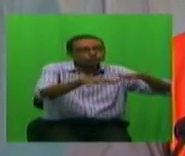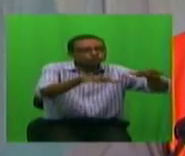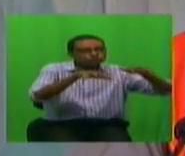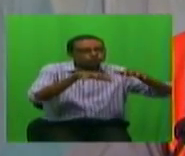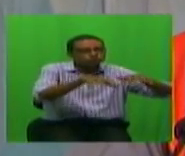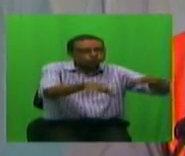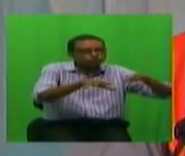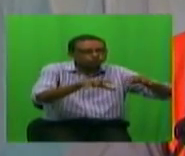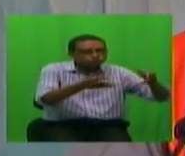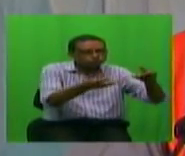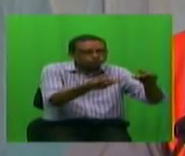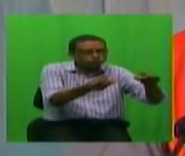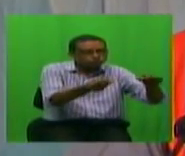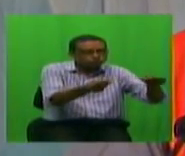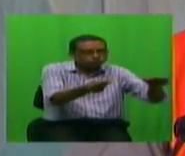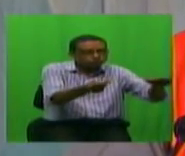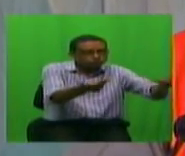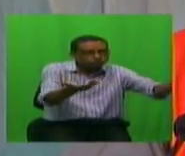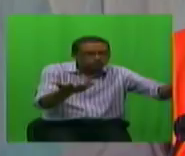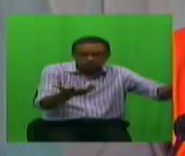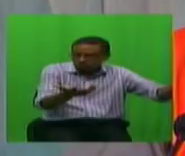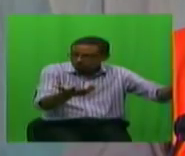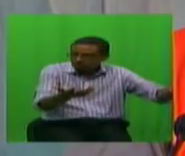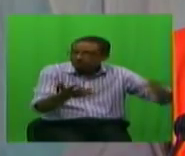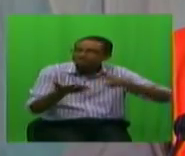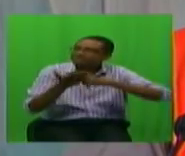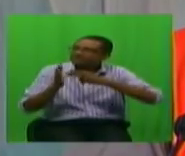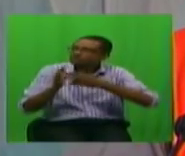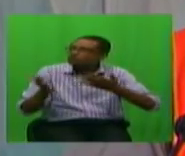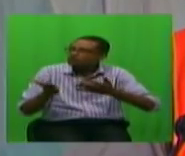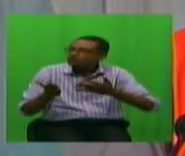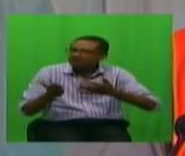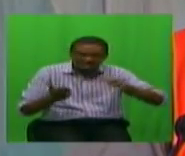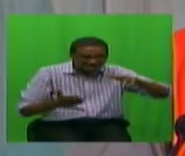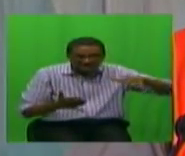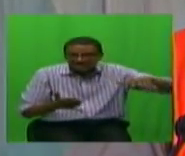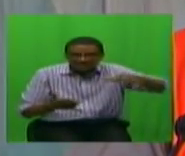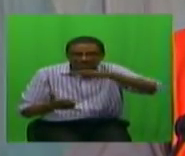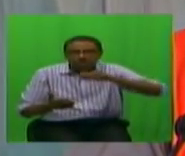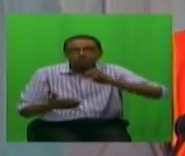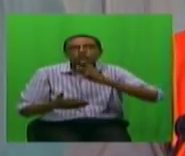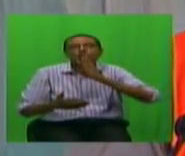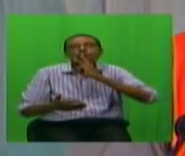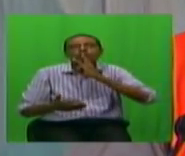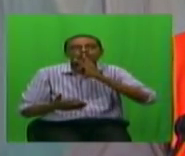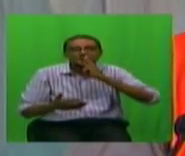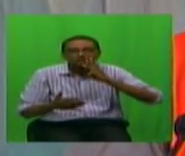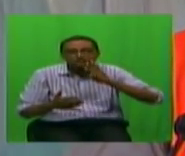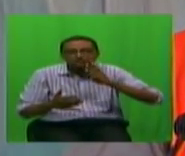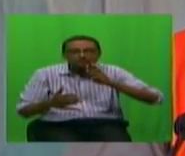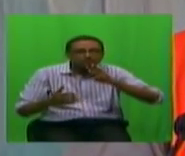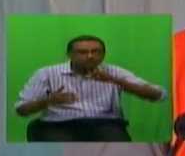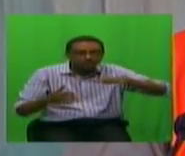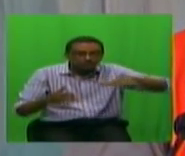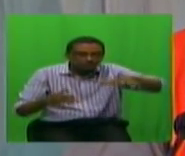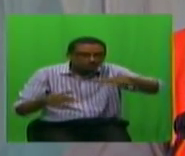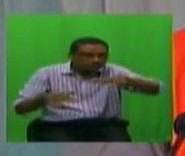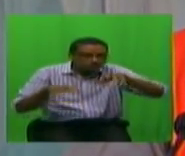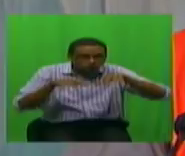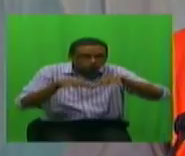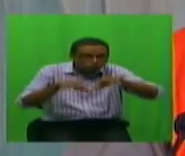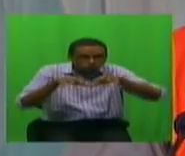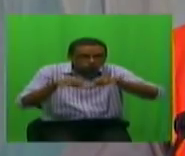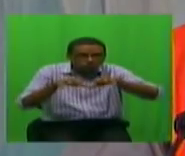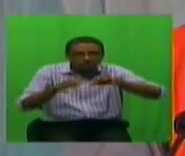cleared, but the volume of water for the channels, you can't handle it, but the water is running off fast. If the water courses